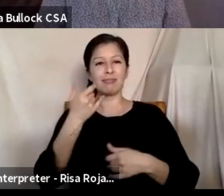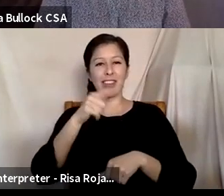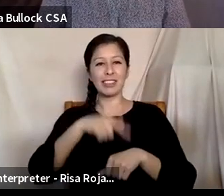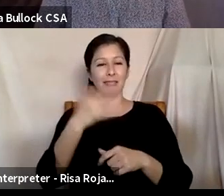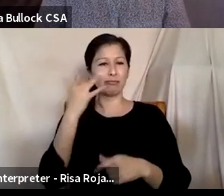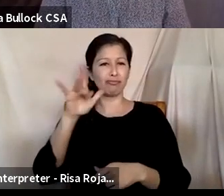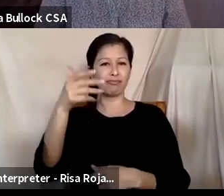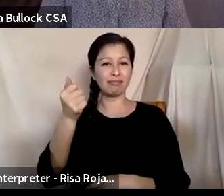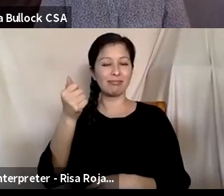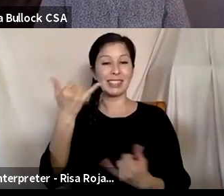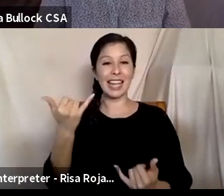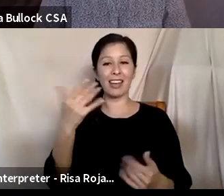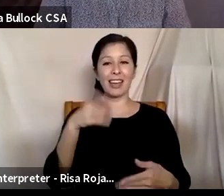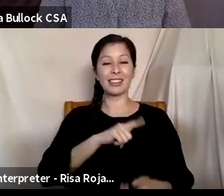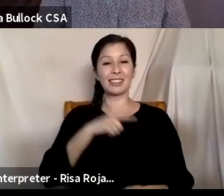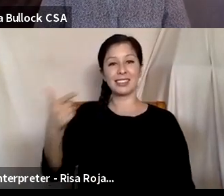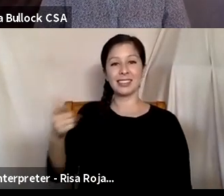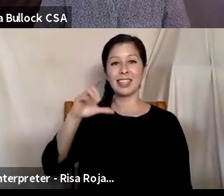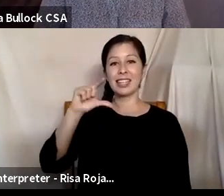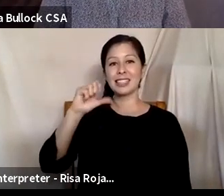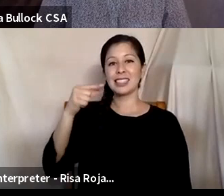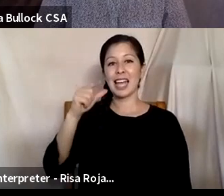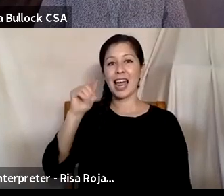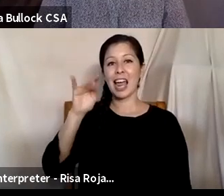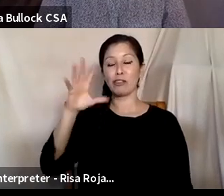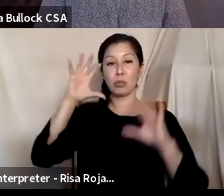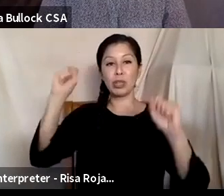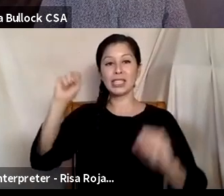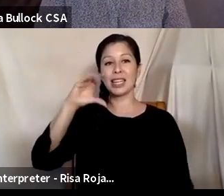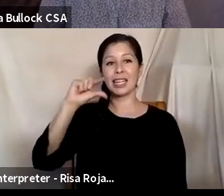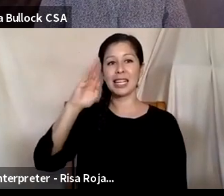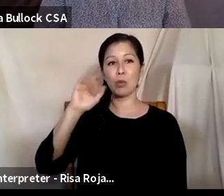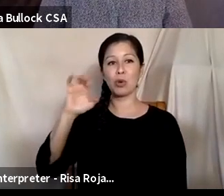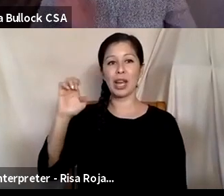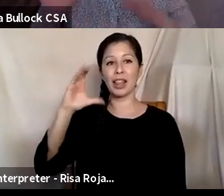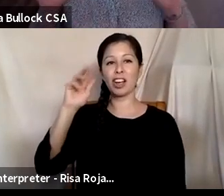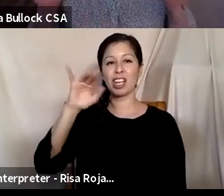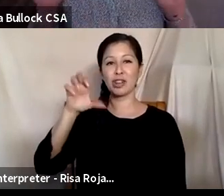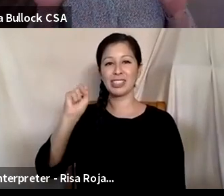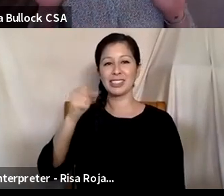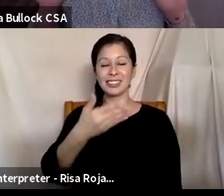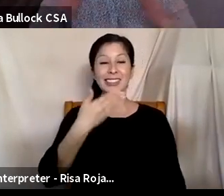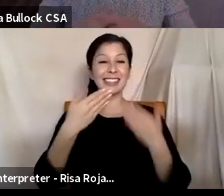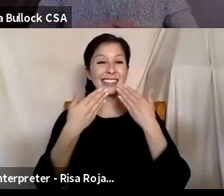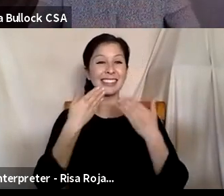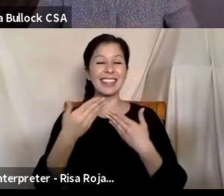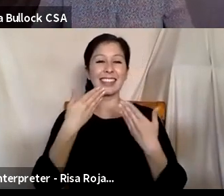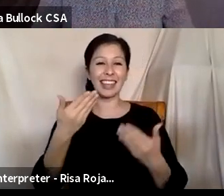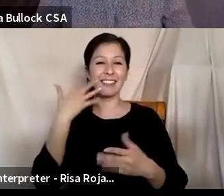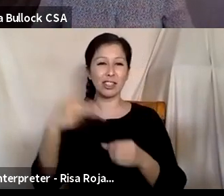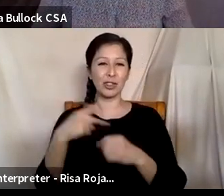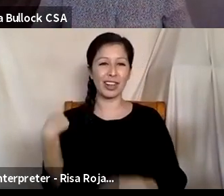today's host, SAG-AFTRA President, Gabrielle Carteris. Thank you, Pam. Hi, everybody. Thank you for being